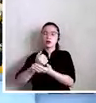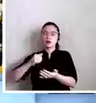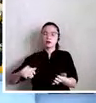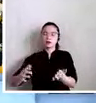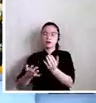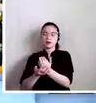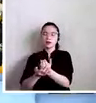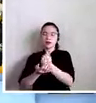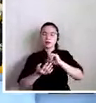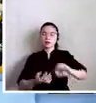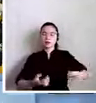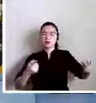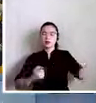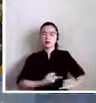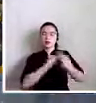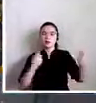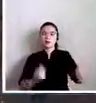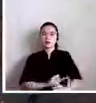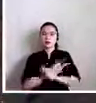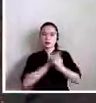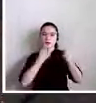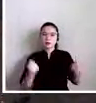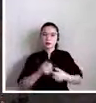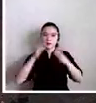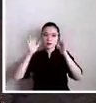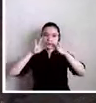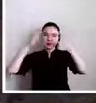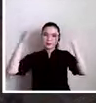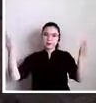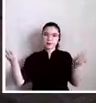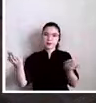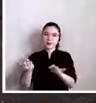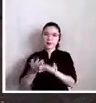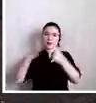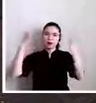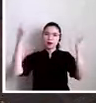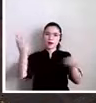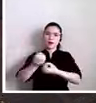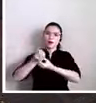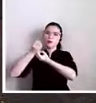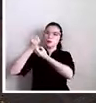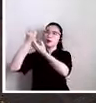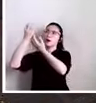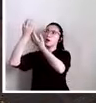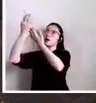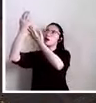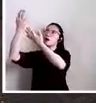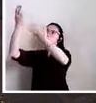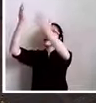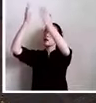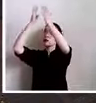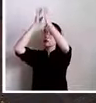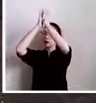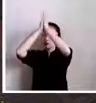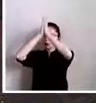the sins of the world, receive our prayer. You